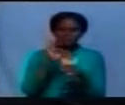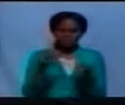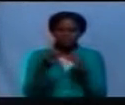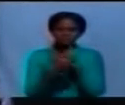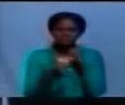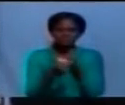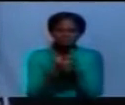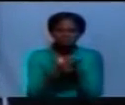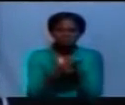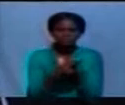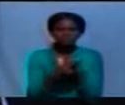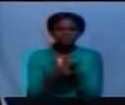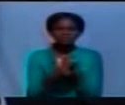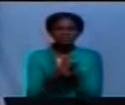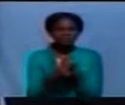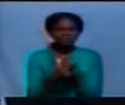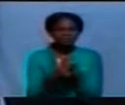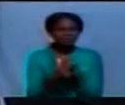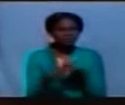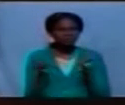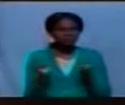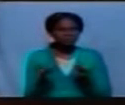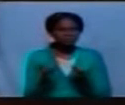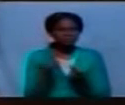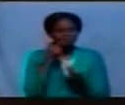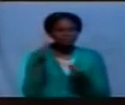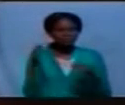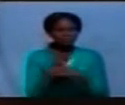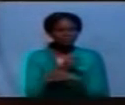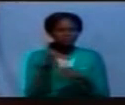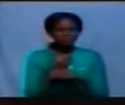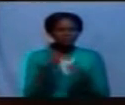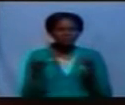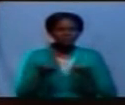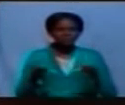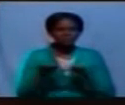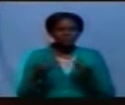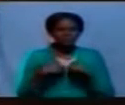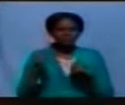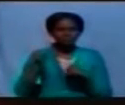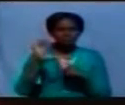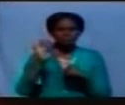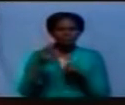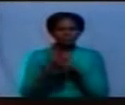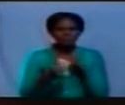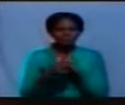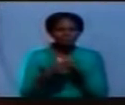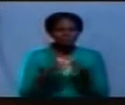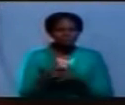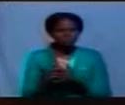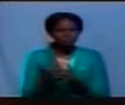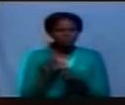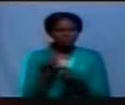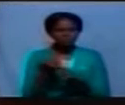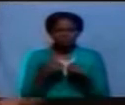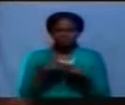square lies in the shareholders' mind. What do you say on your assessment, based on your assessment, that we have 19 banks, we're doing fine, or we have 19